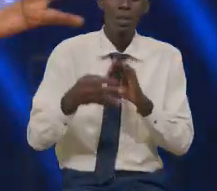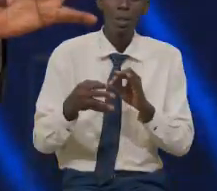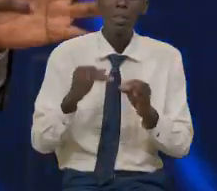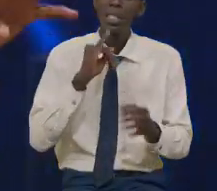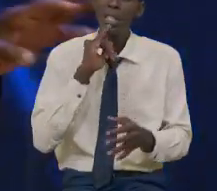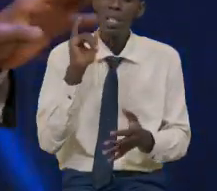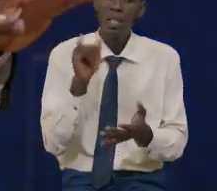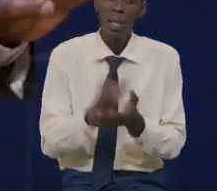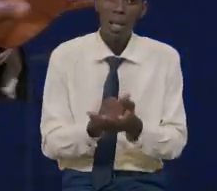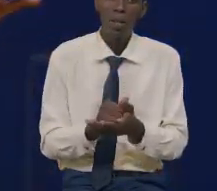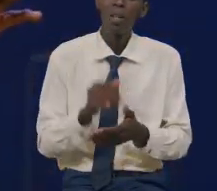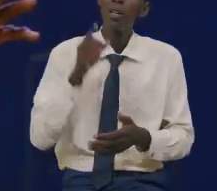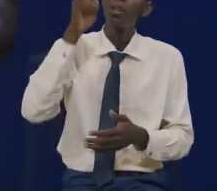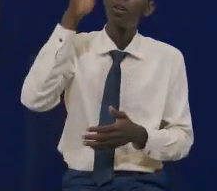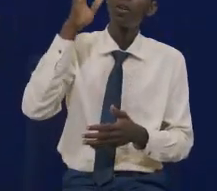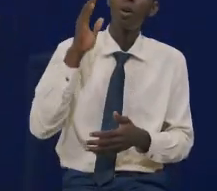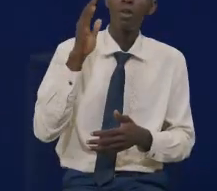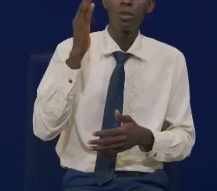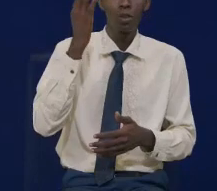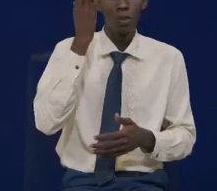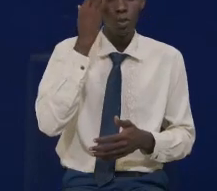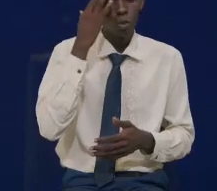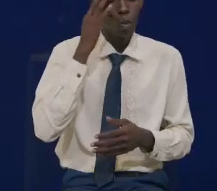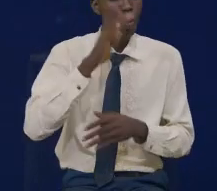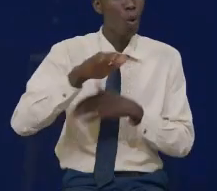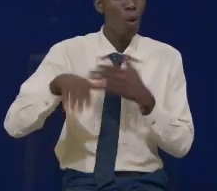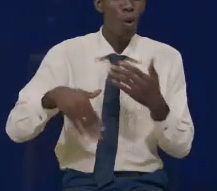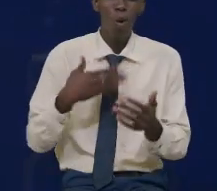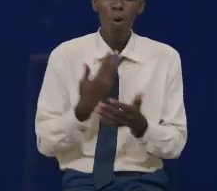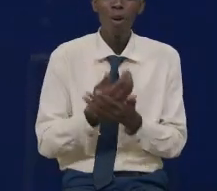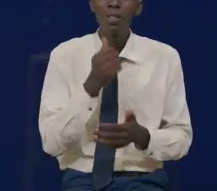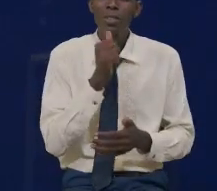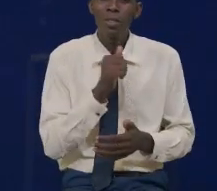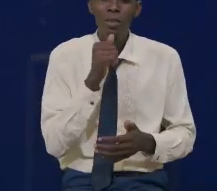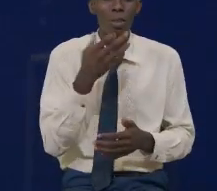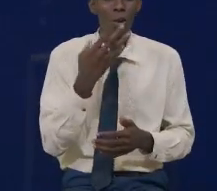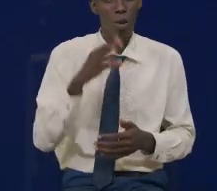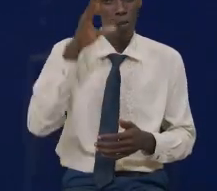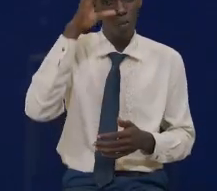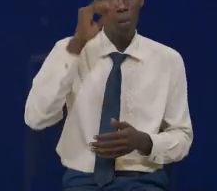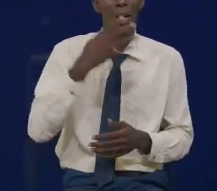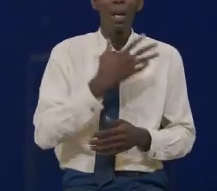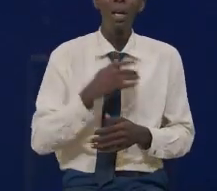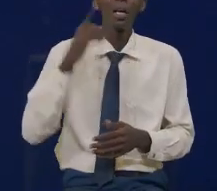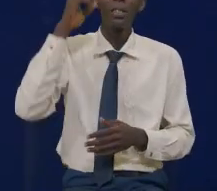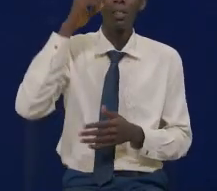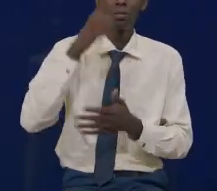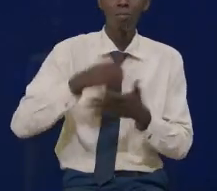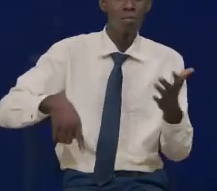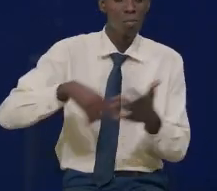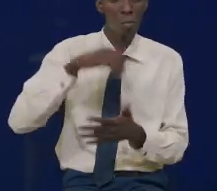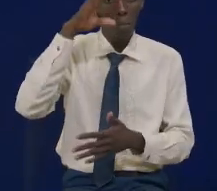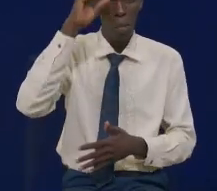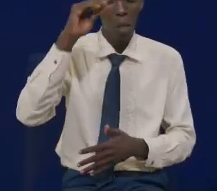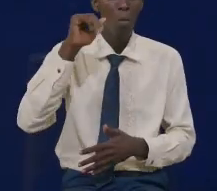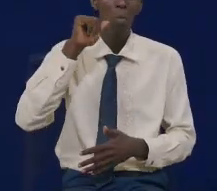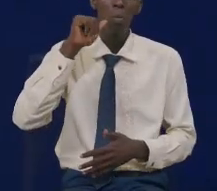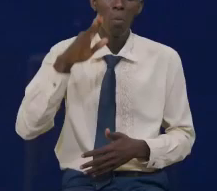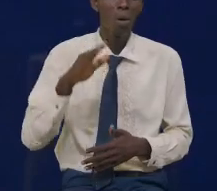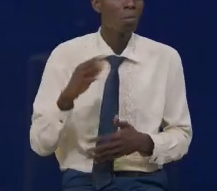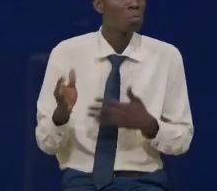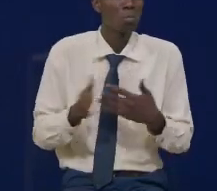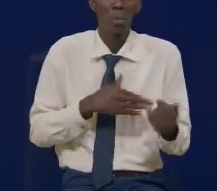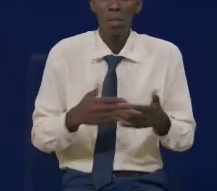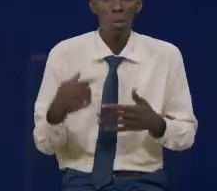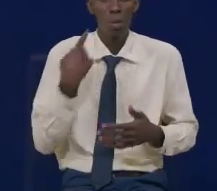God knows all secrets of men, and he rebukes men and women, whoever they